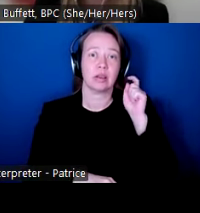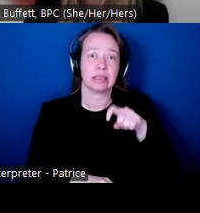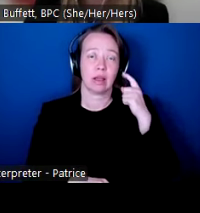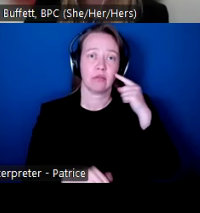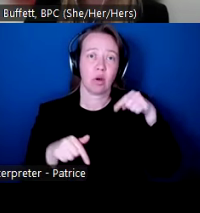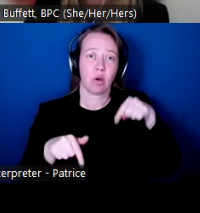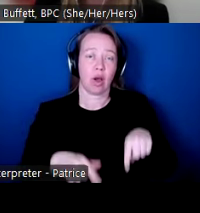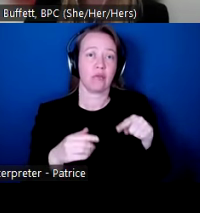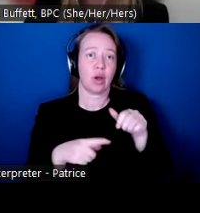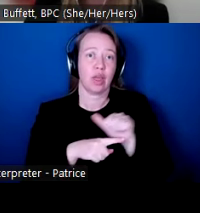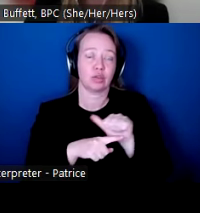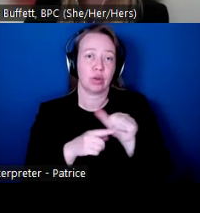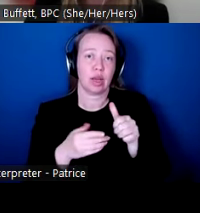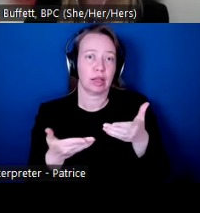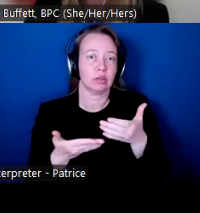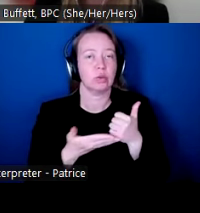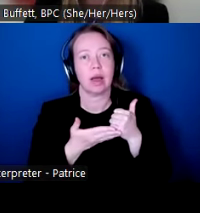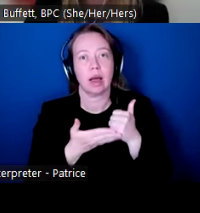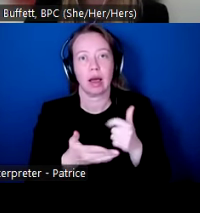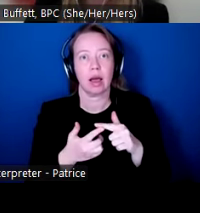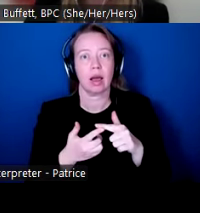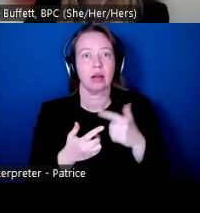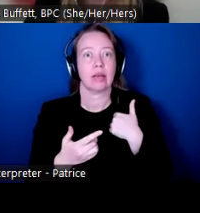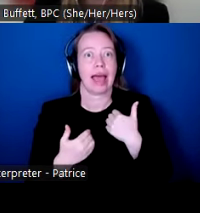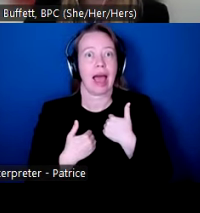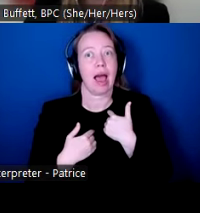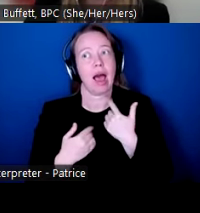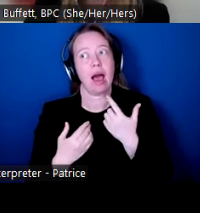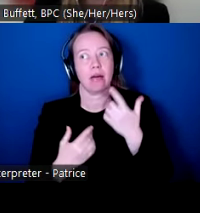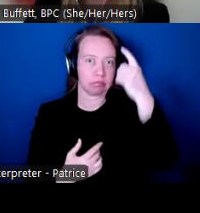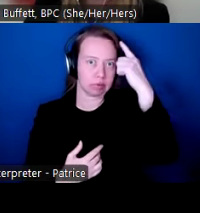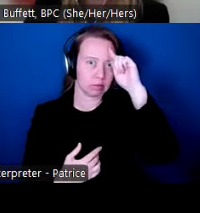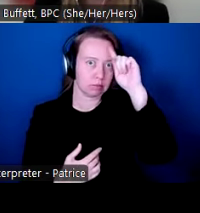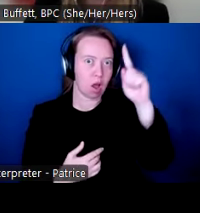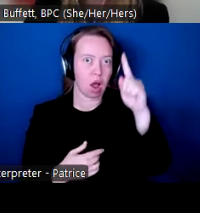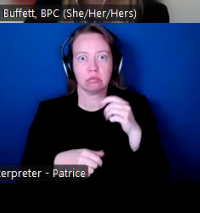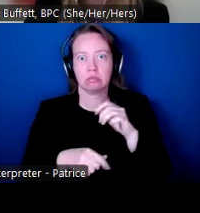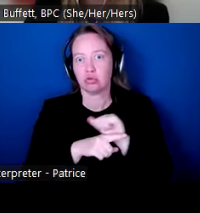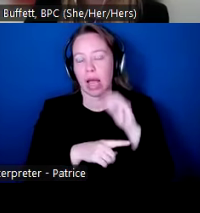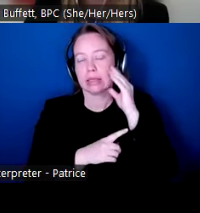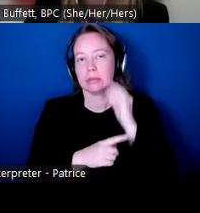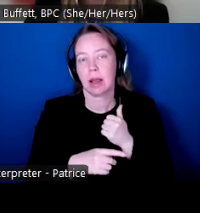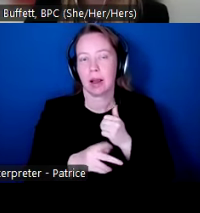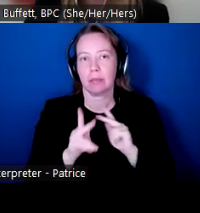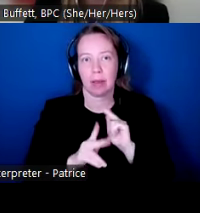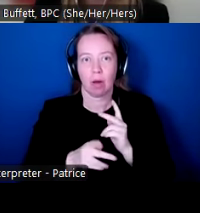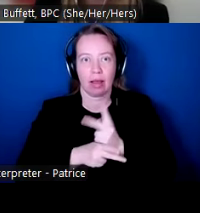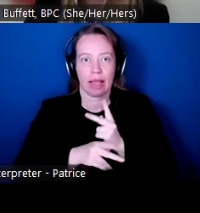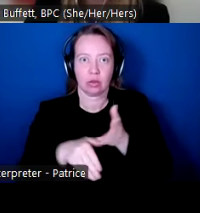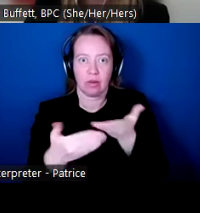on practices that provide culturally competent care, as the nation's population is becoming increasingly